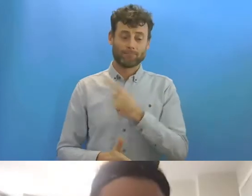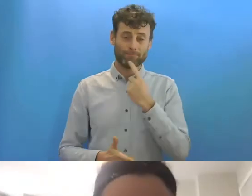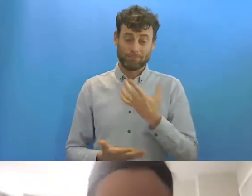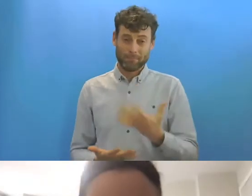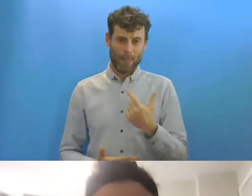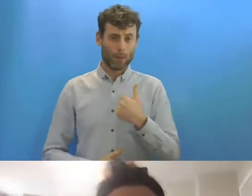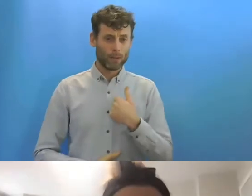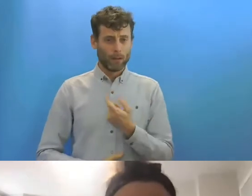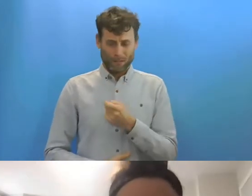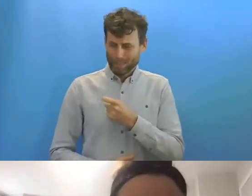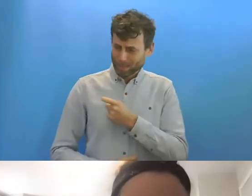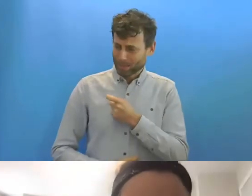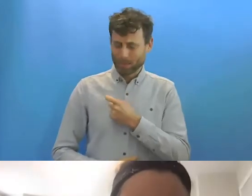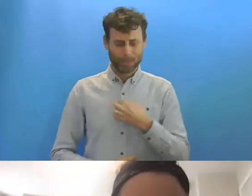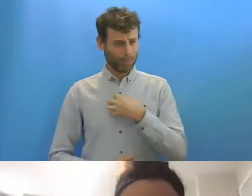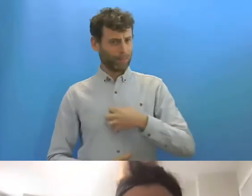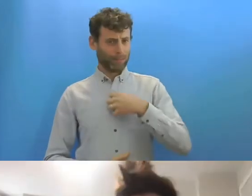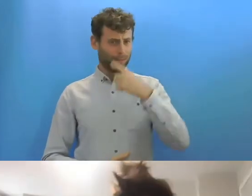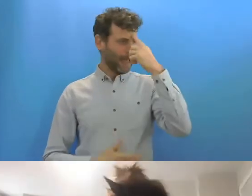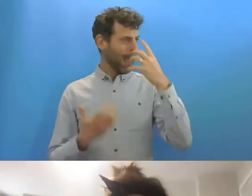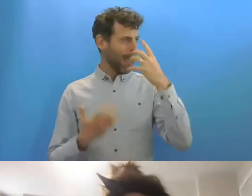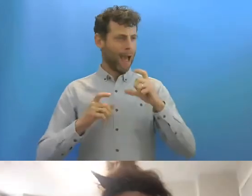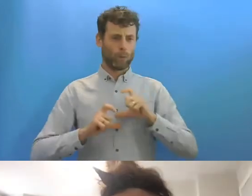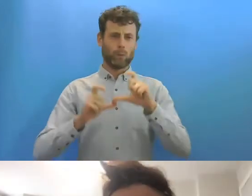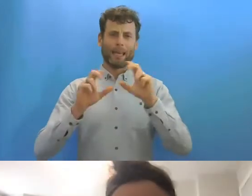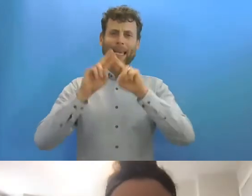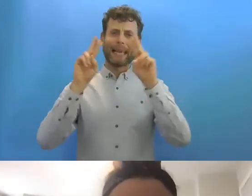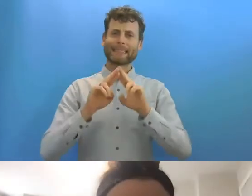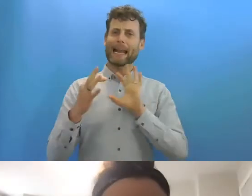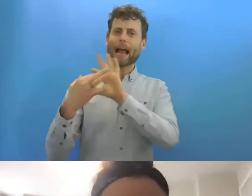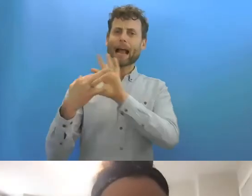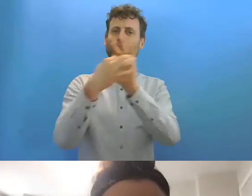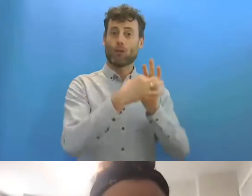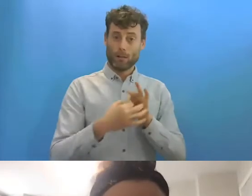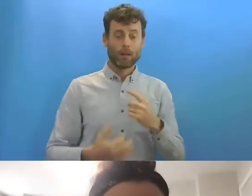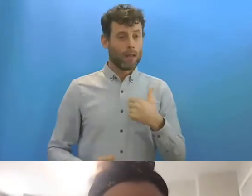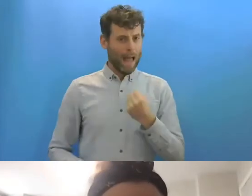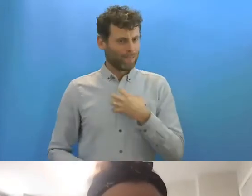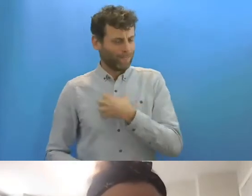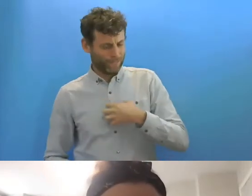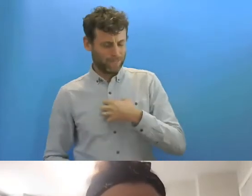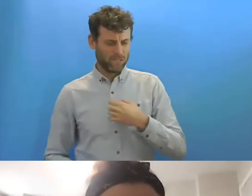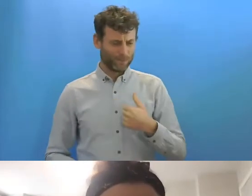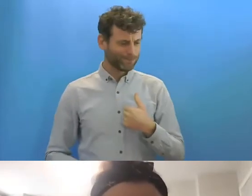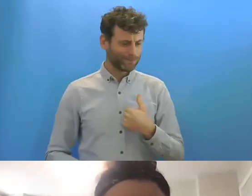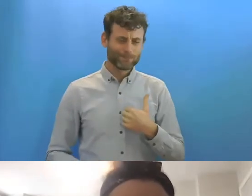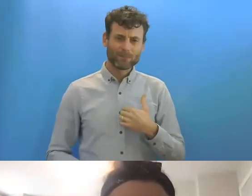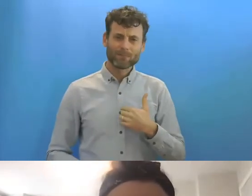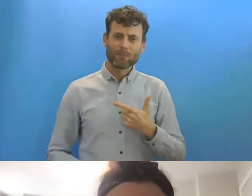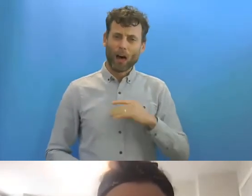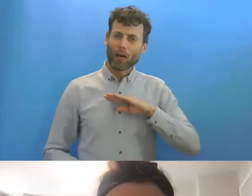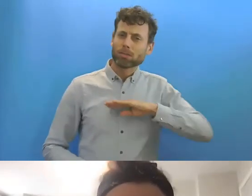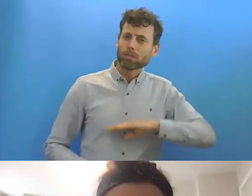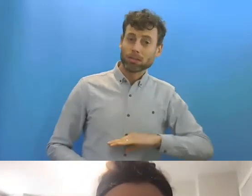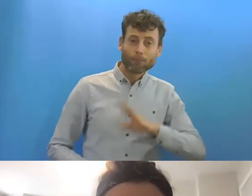And I think maybe I'm trying to find that around, I think there's all these challenges that you mentioned, Ellie, that we've got to work out. But in a way, the conversations